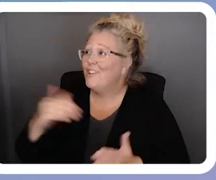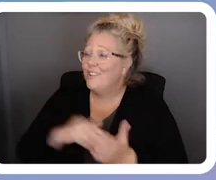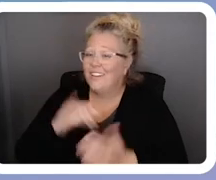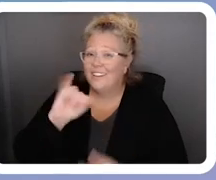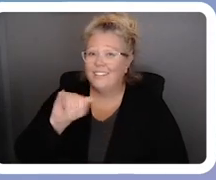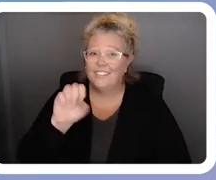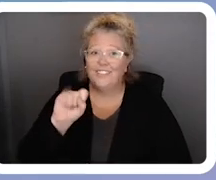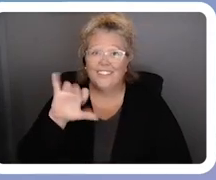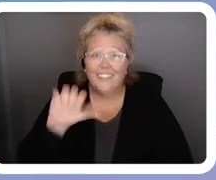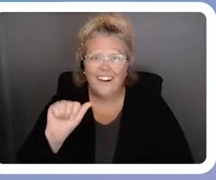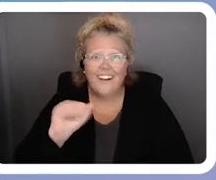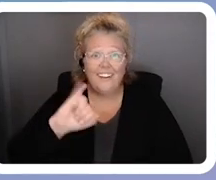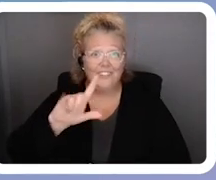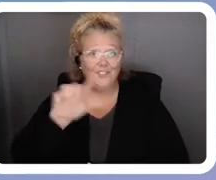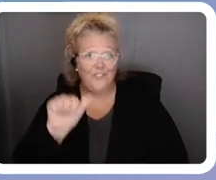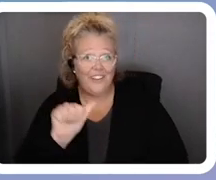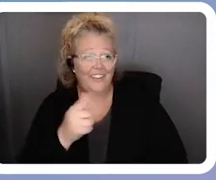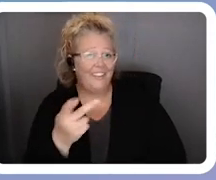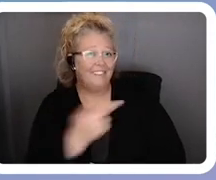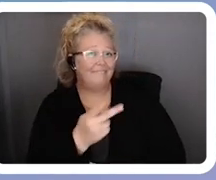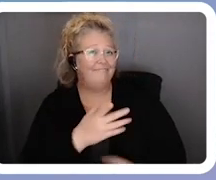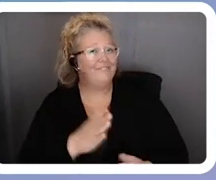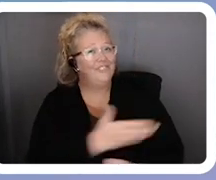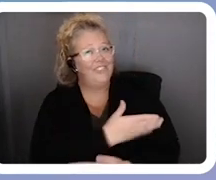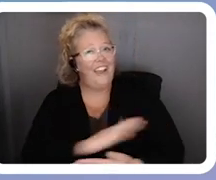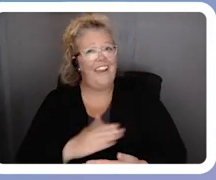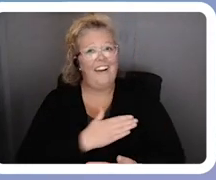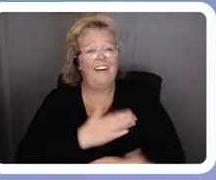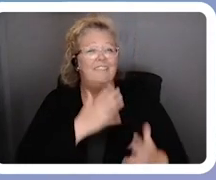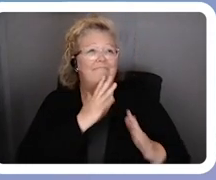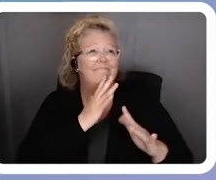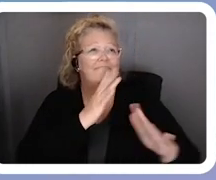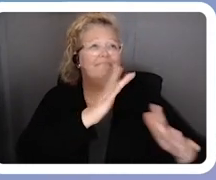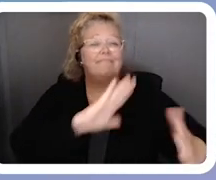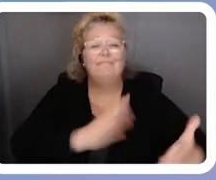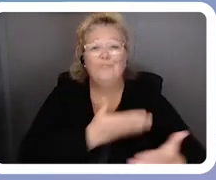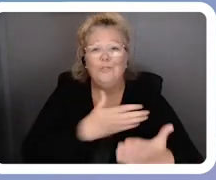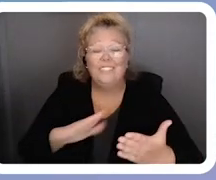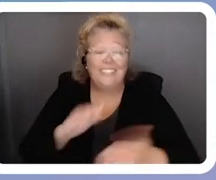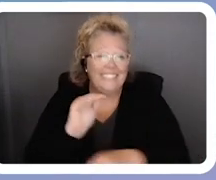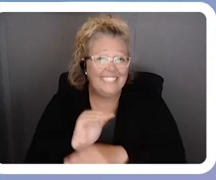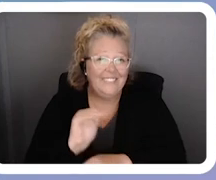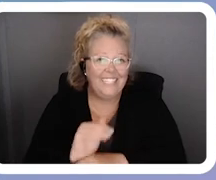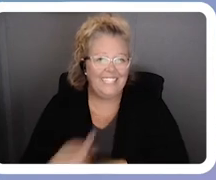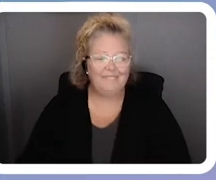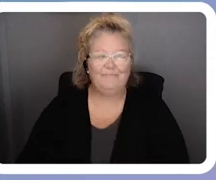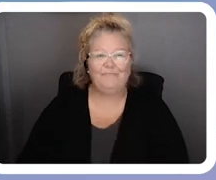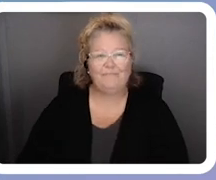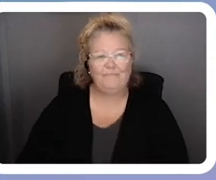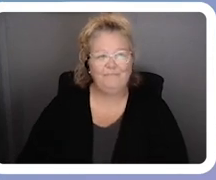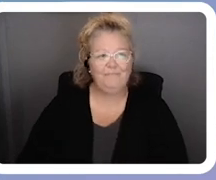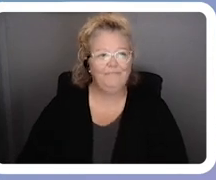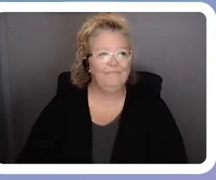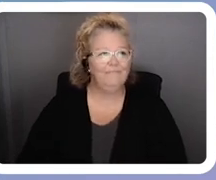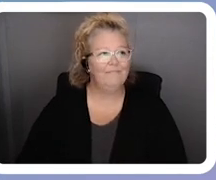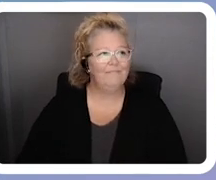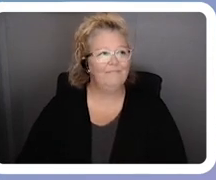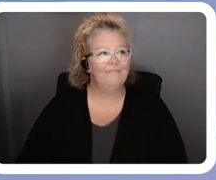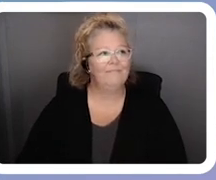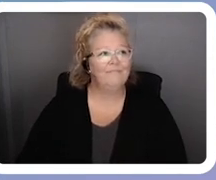Awesome! Thank you again to Jessica and Julia for sharing their musical talents with us this